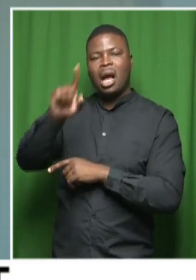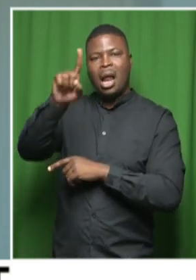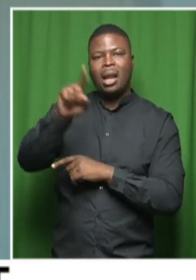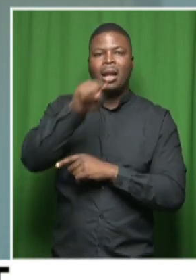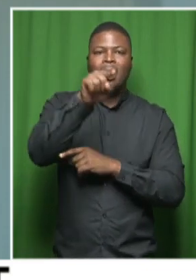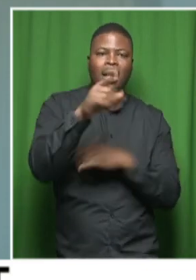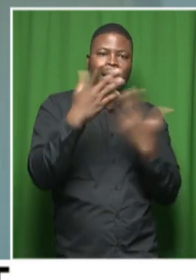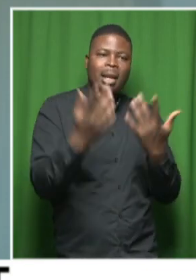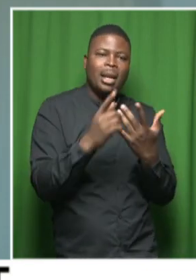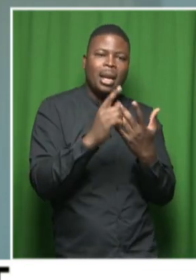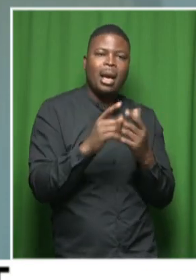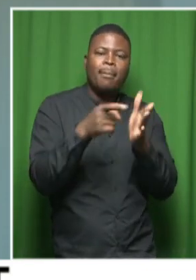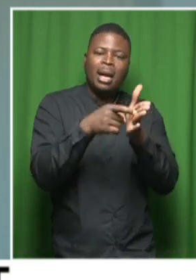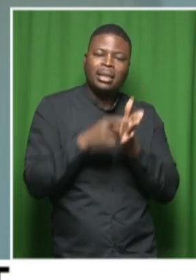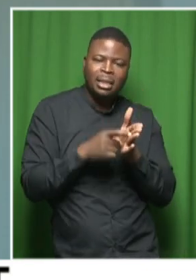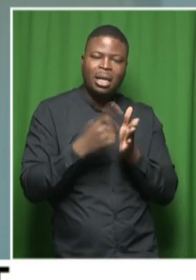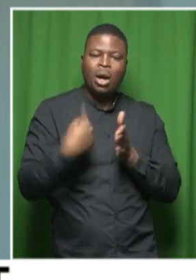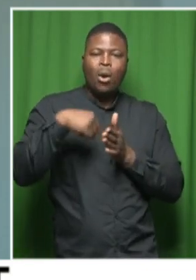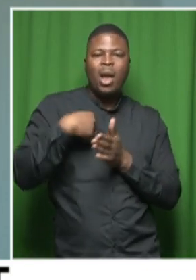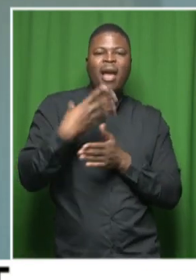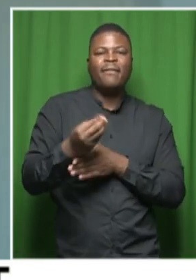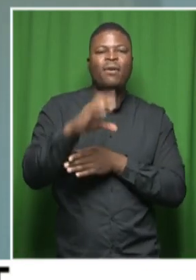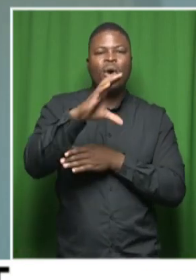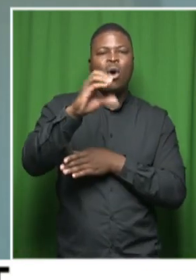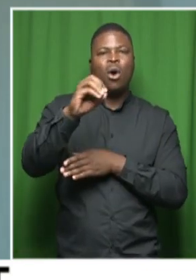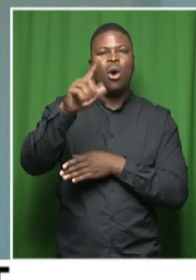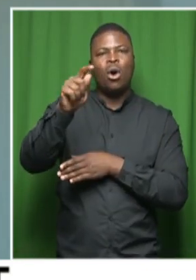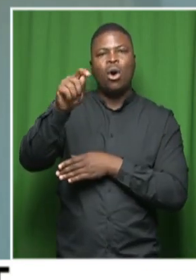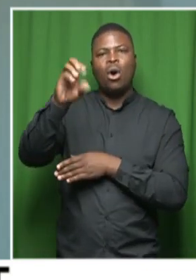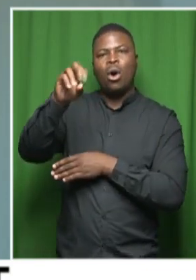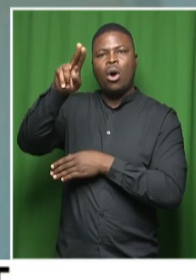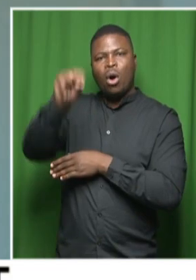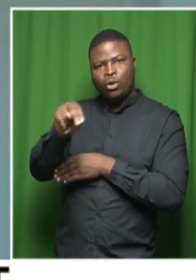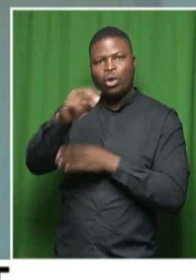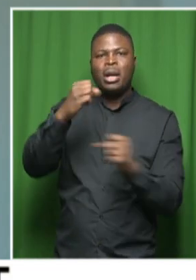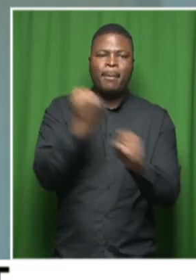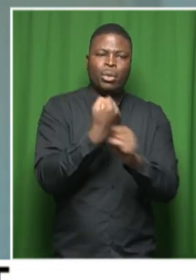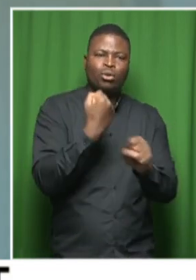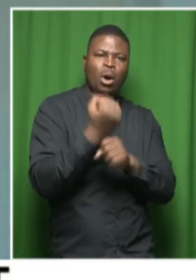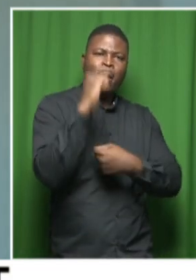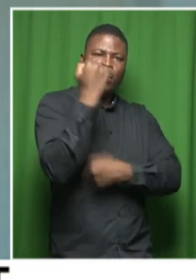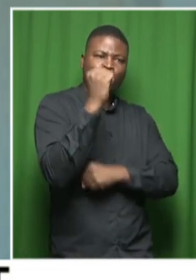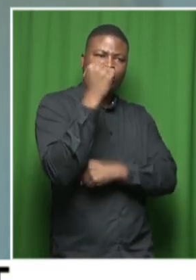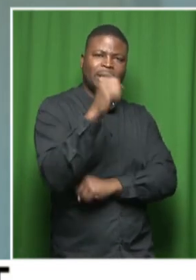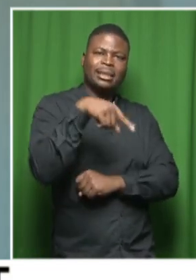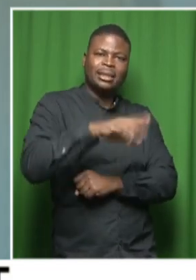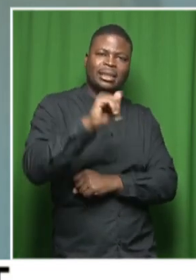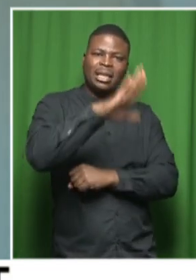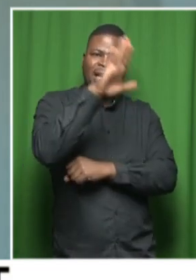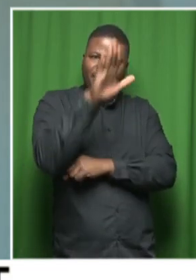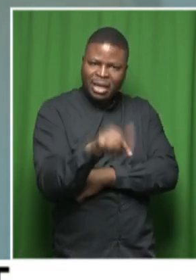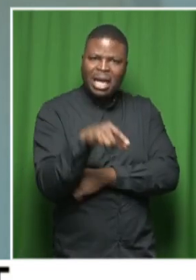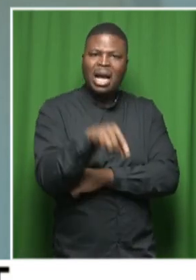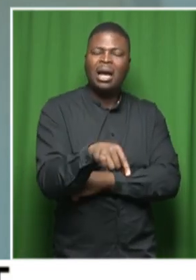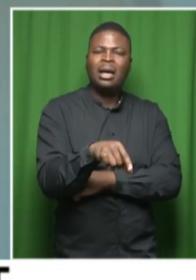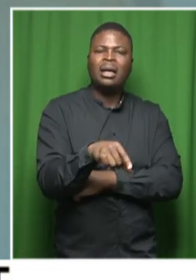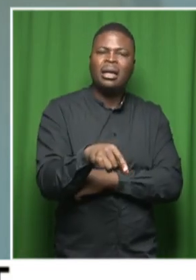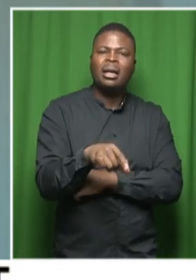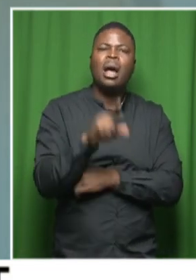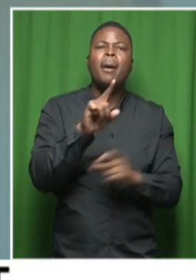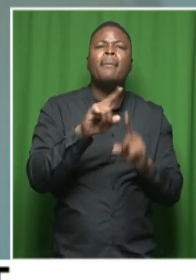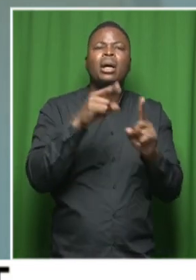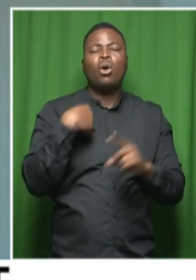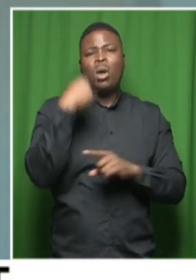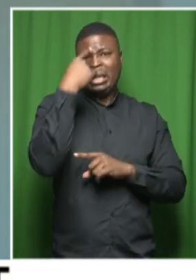than 2,000 cotton producers, some of them are actually subsistence farmers. You can imagine, in